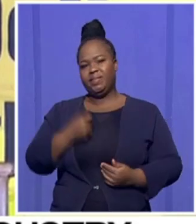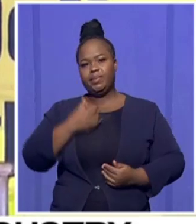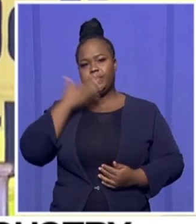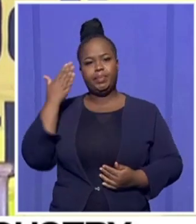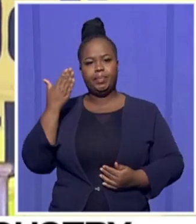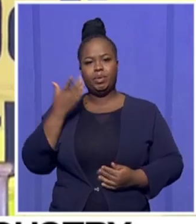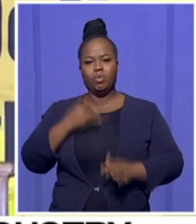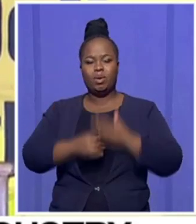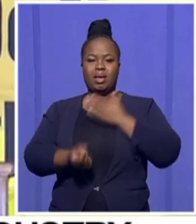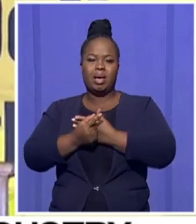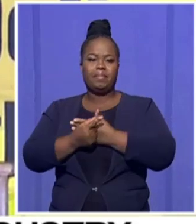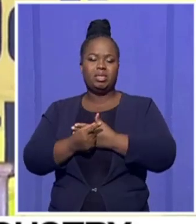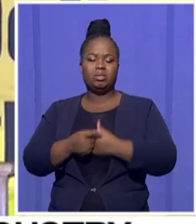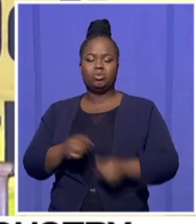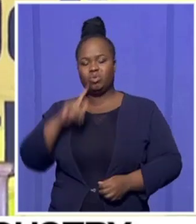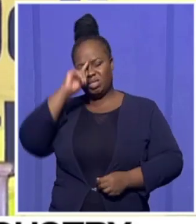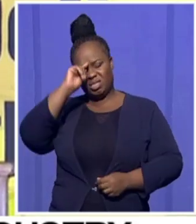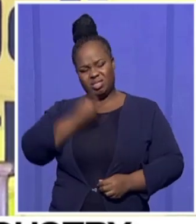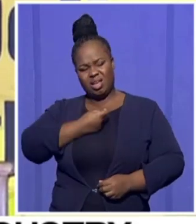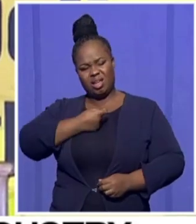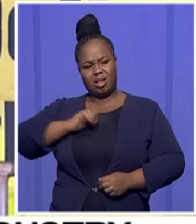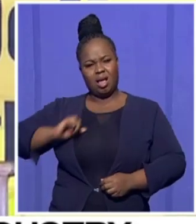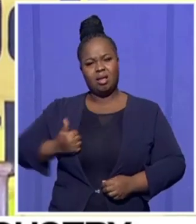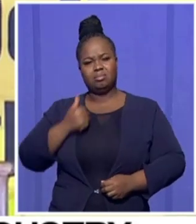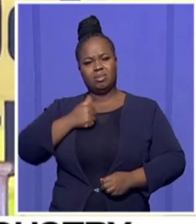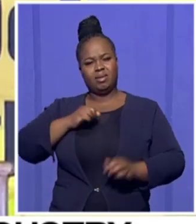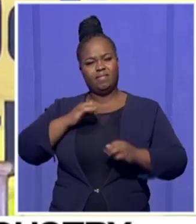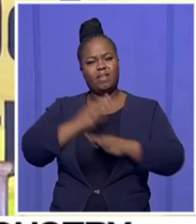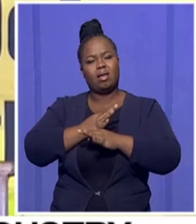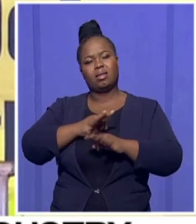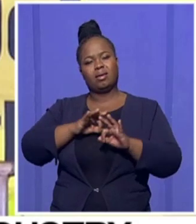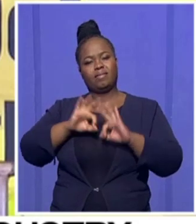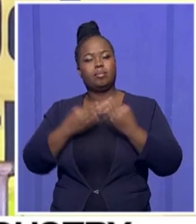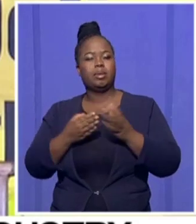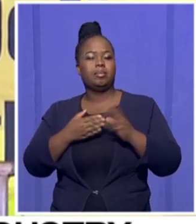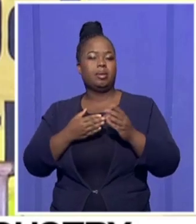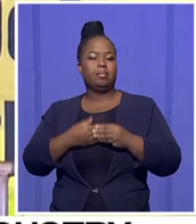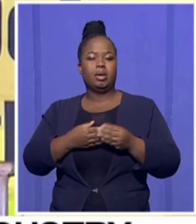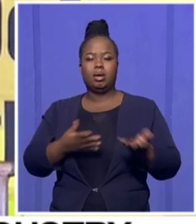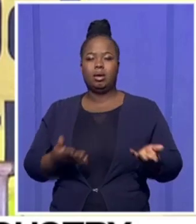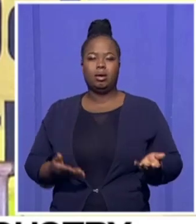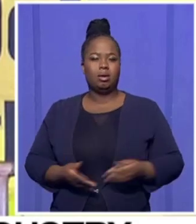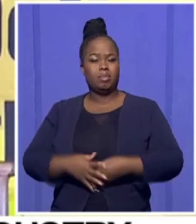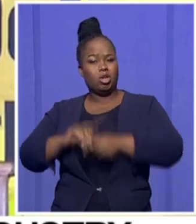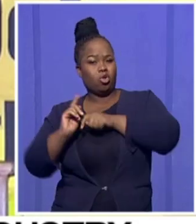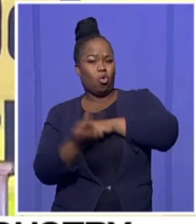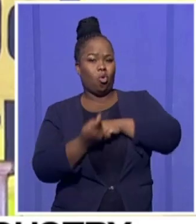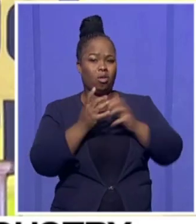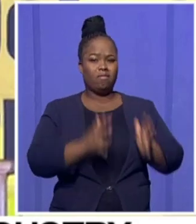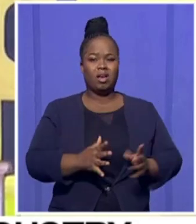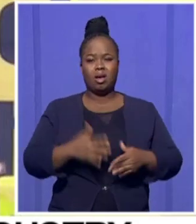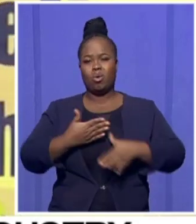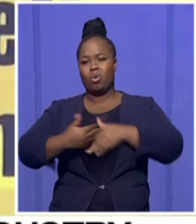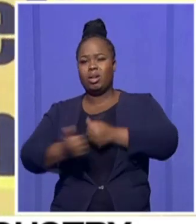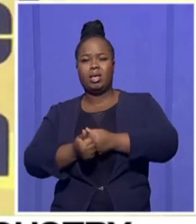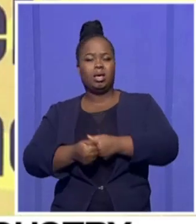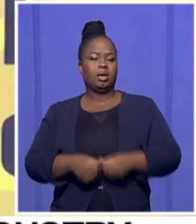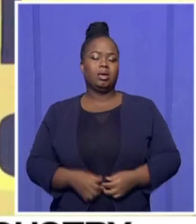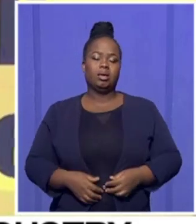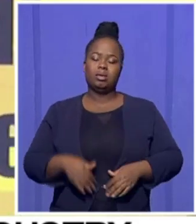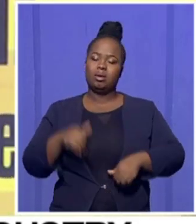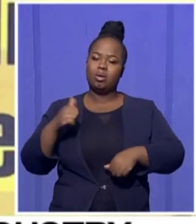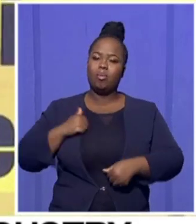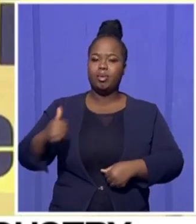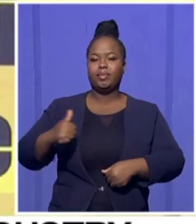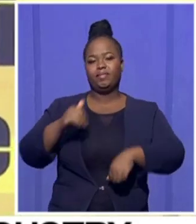son, husband, father, family member, fellow golfer, colleague, comrade and